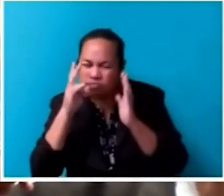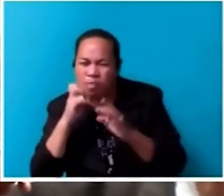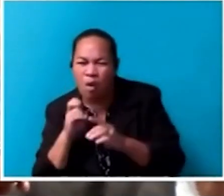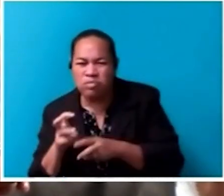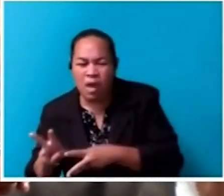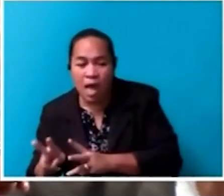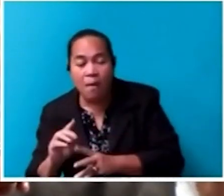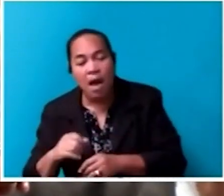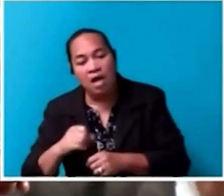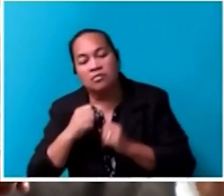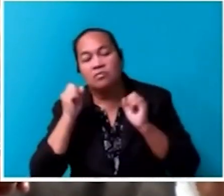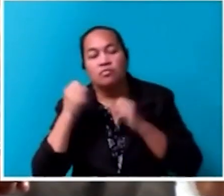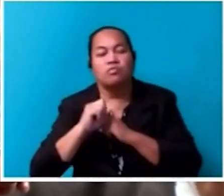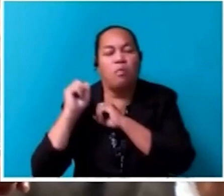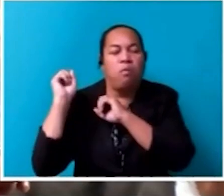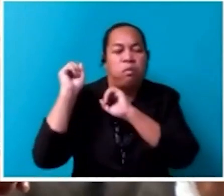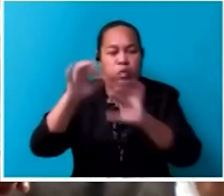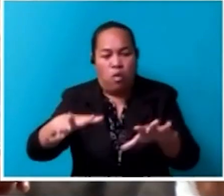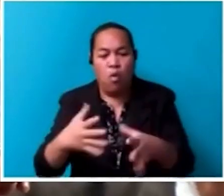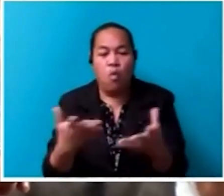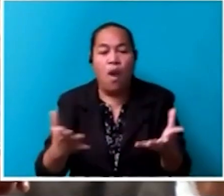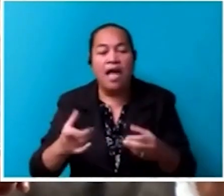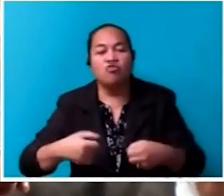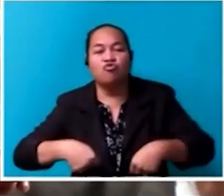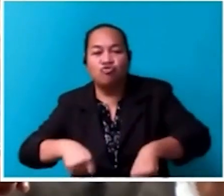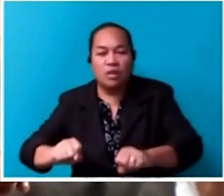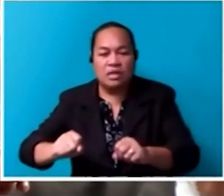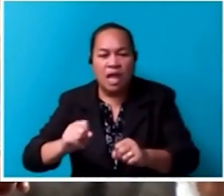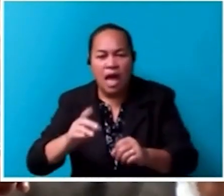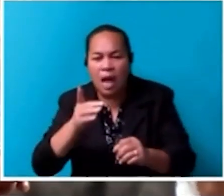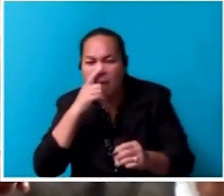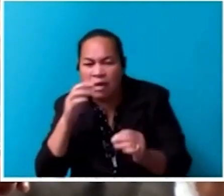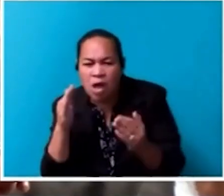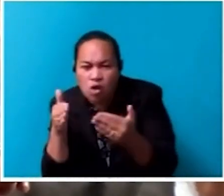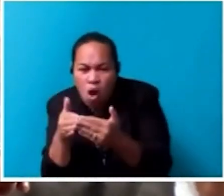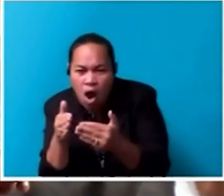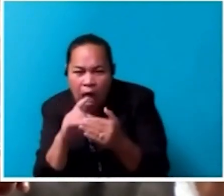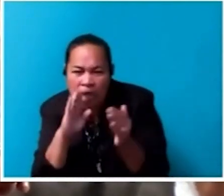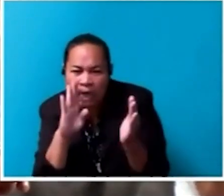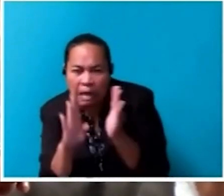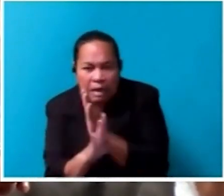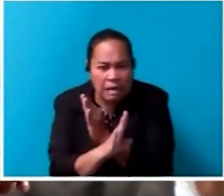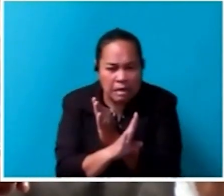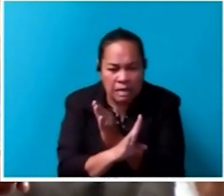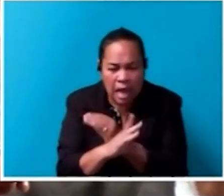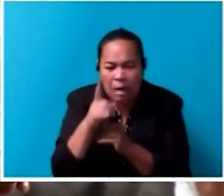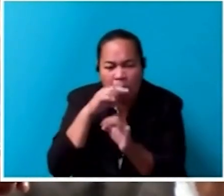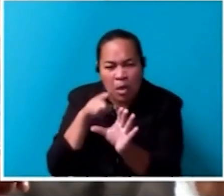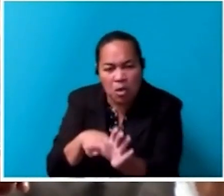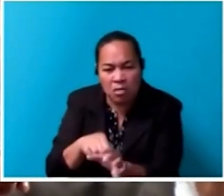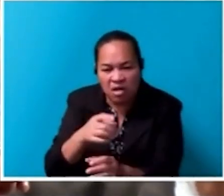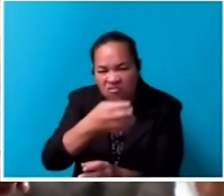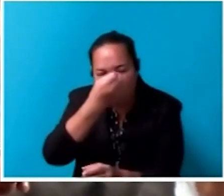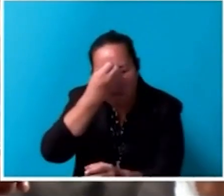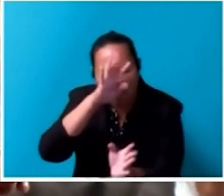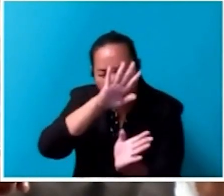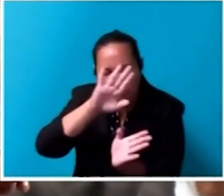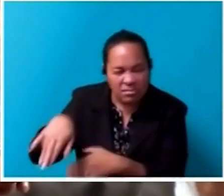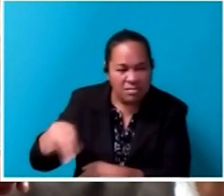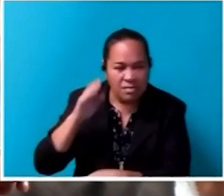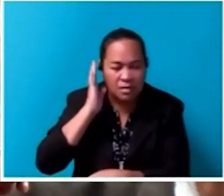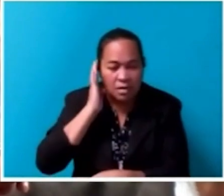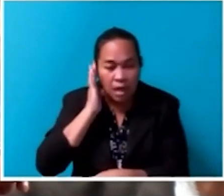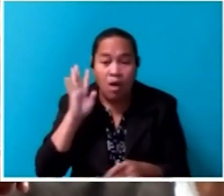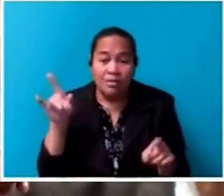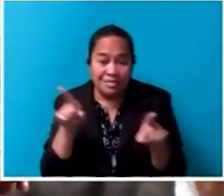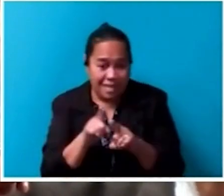into the streets, into the hidden corners of our communities, where forgotten youths dwell. And just as the